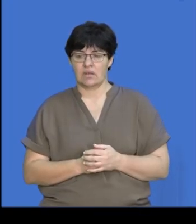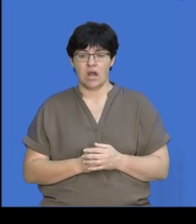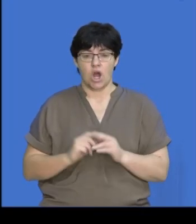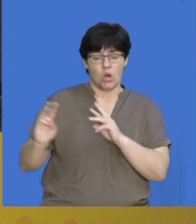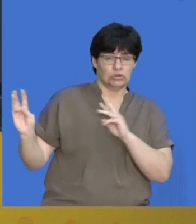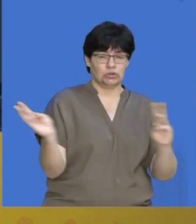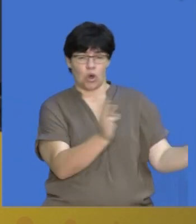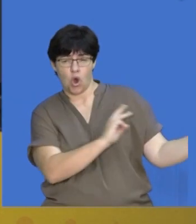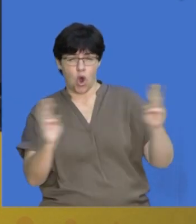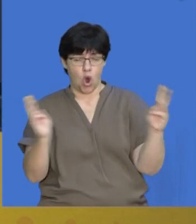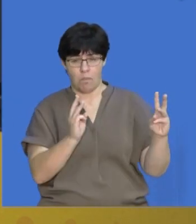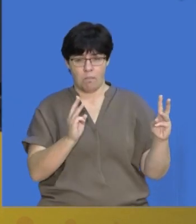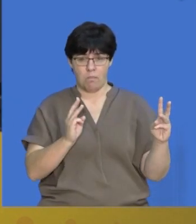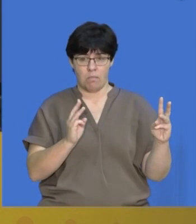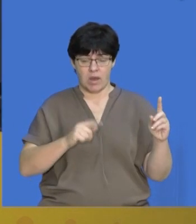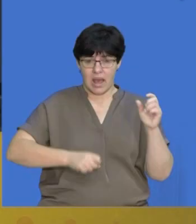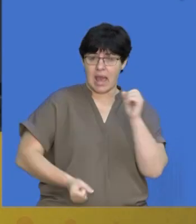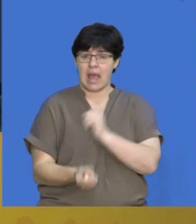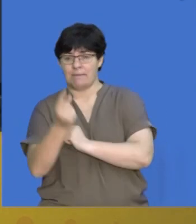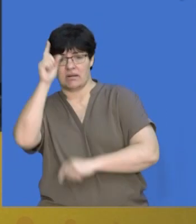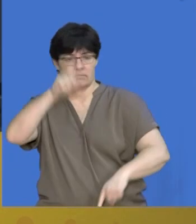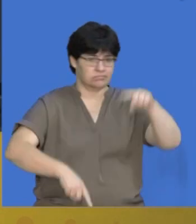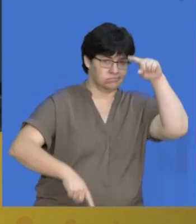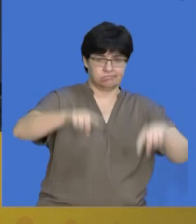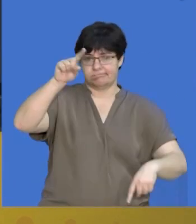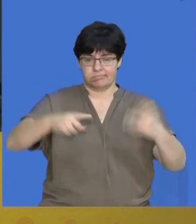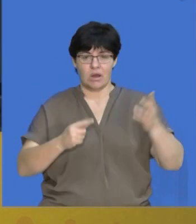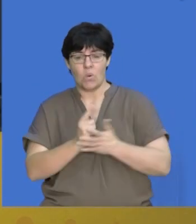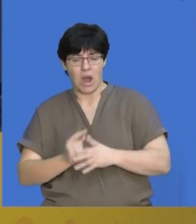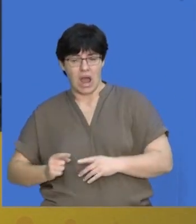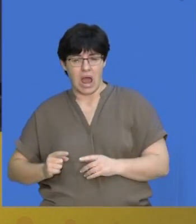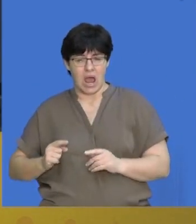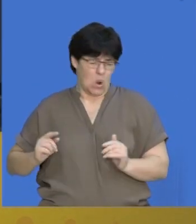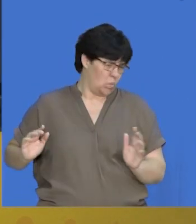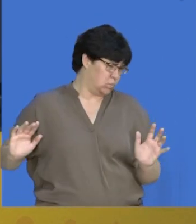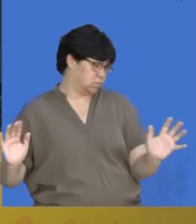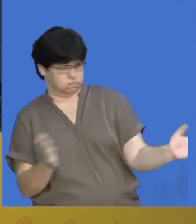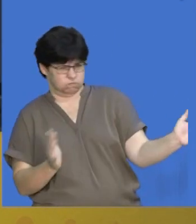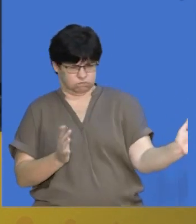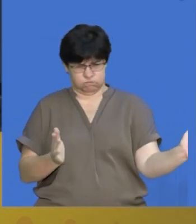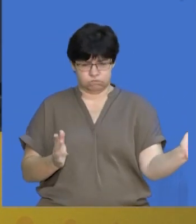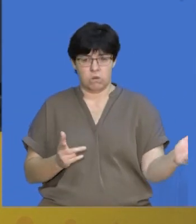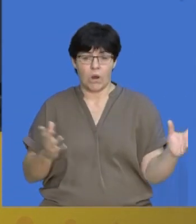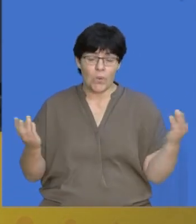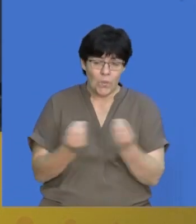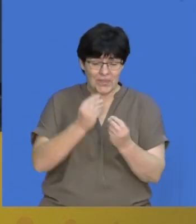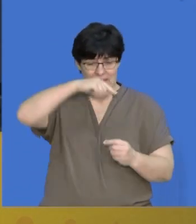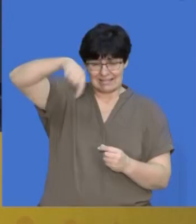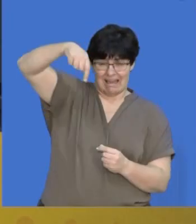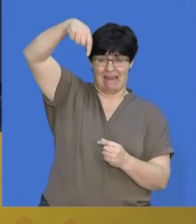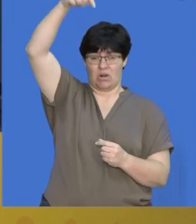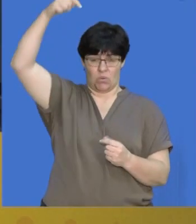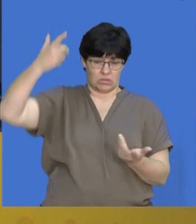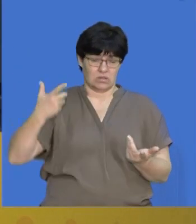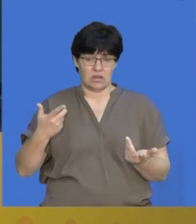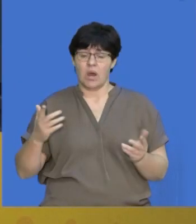are your high waves. As a result of this gale force winds associated with the tropical cyclone, High